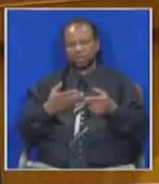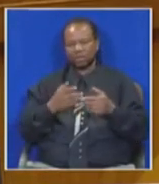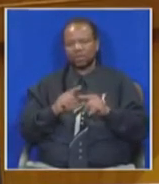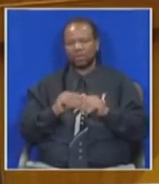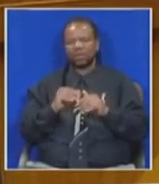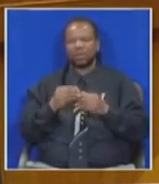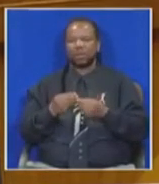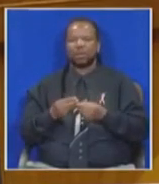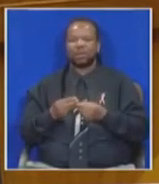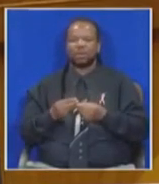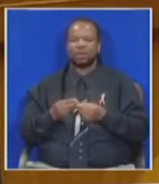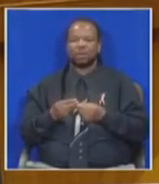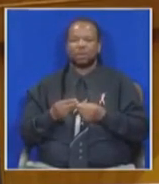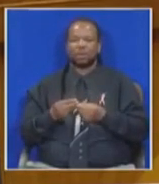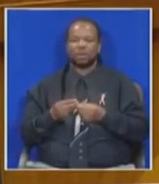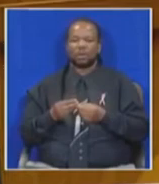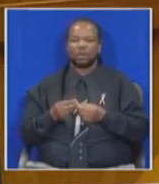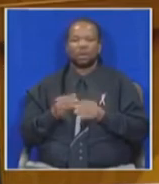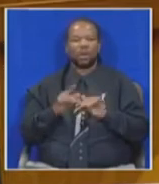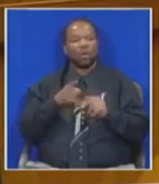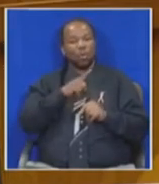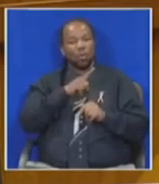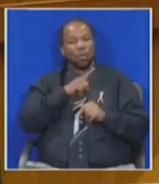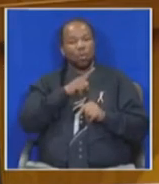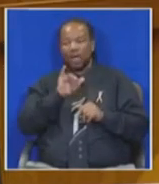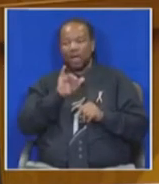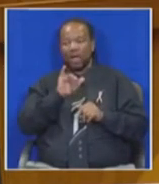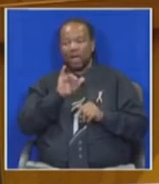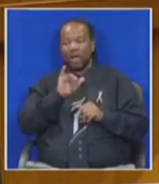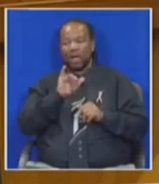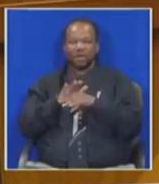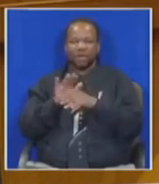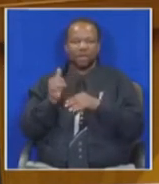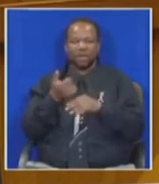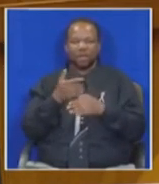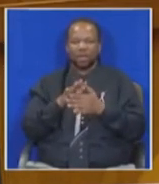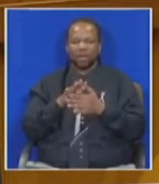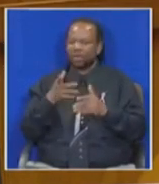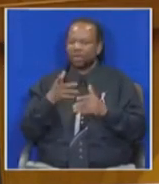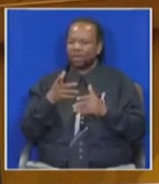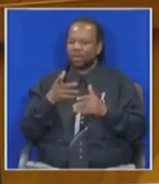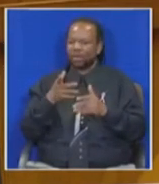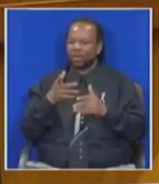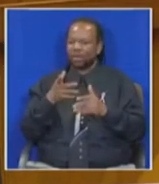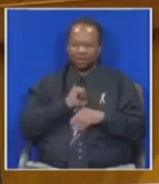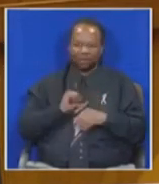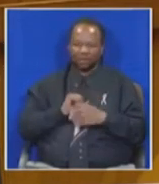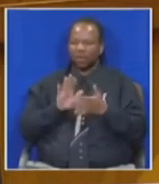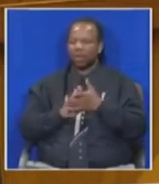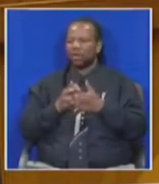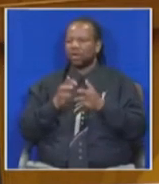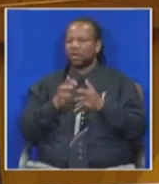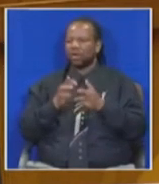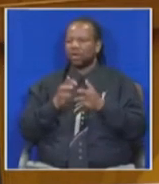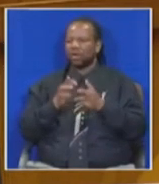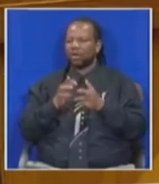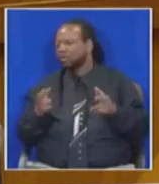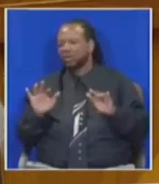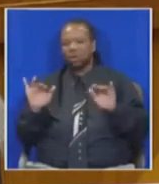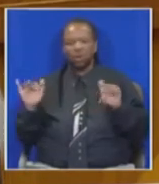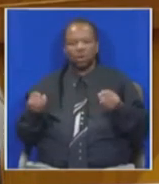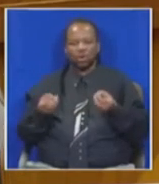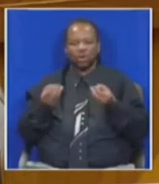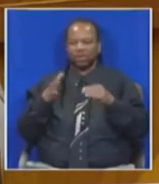a direct result of the chronic undertraining, understaffing, under-resourcing, and under-equipping of the police service, the